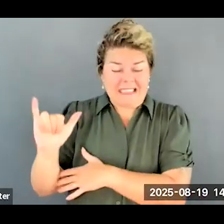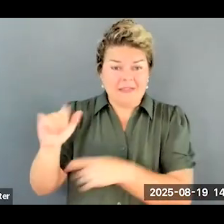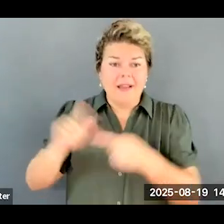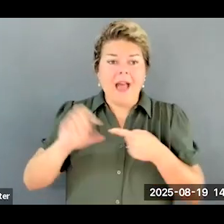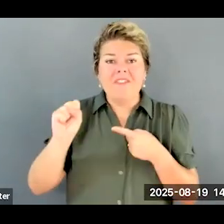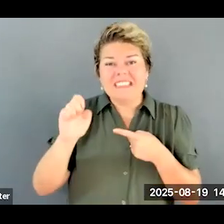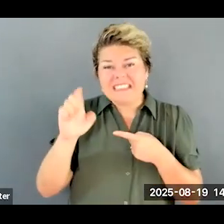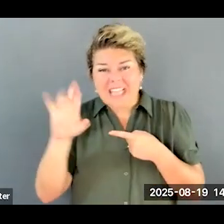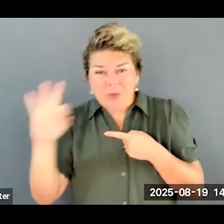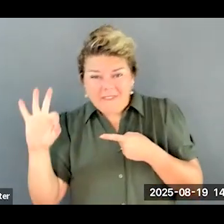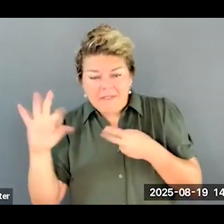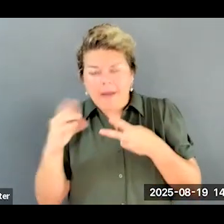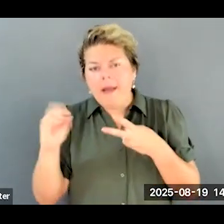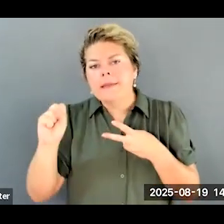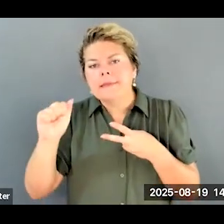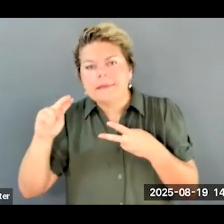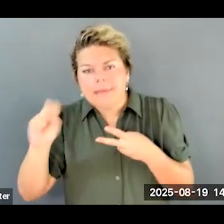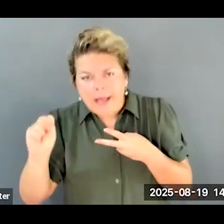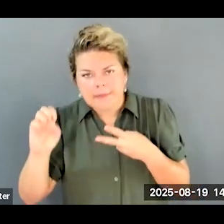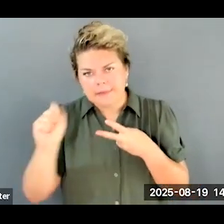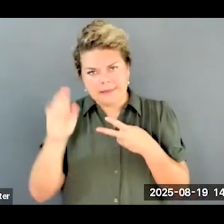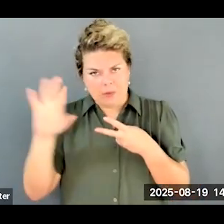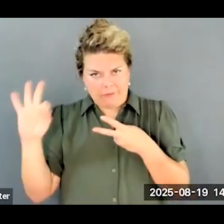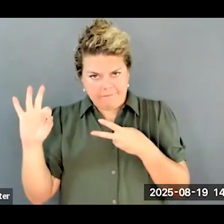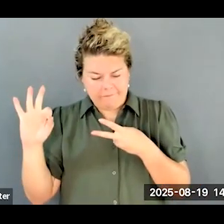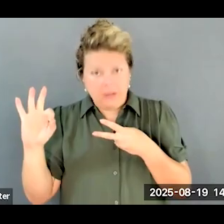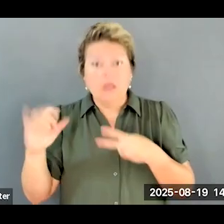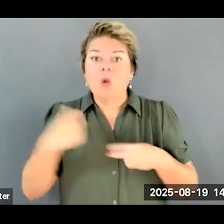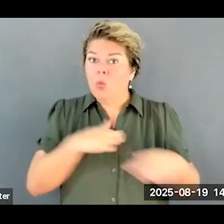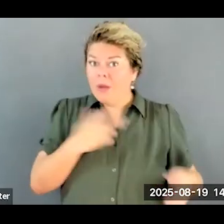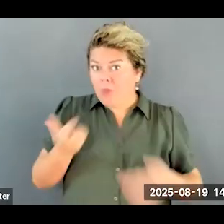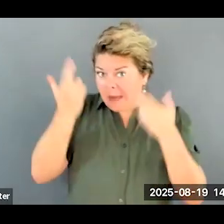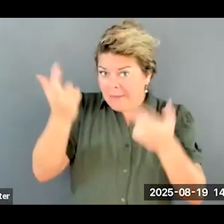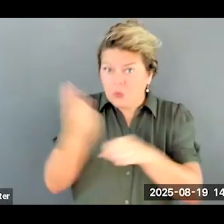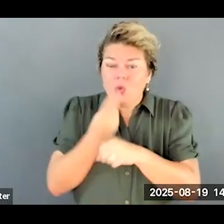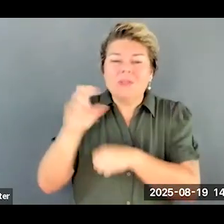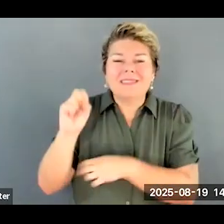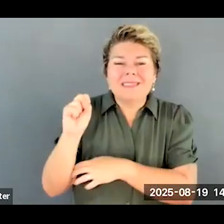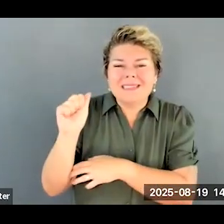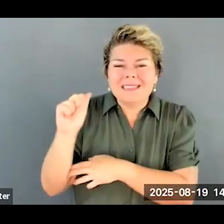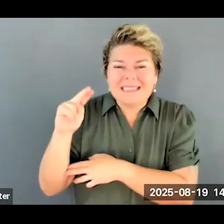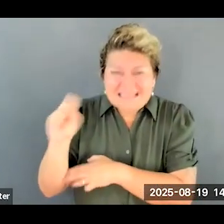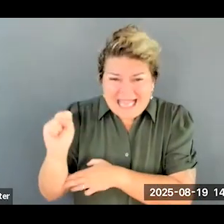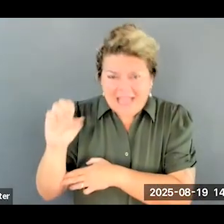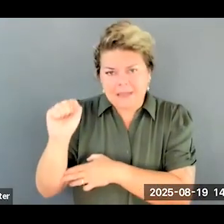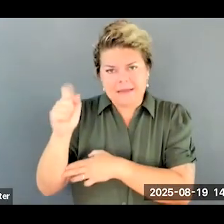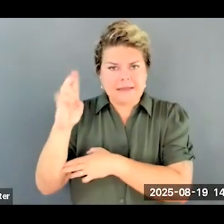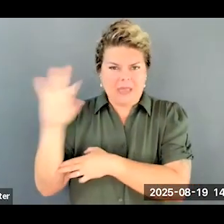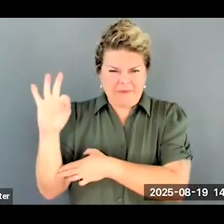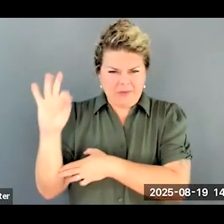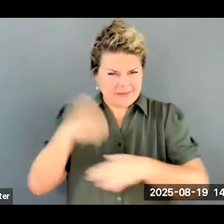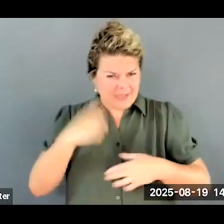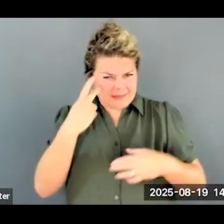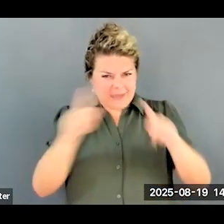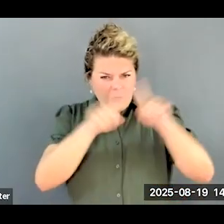versus serif fonts. It's recommended that individuals use what's called a sans serif font, and the example that we